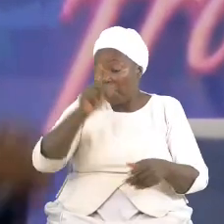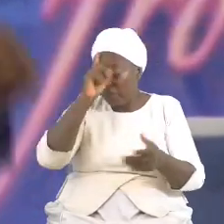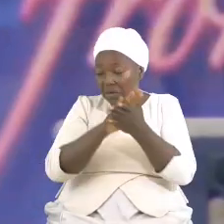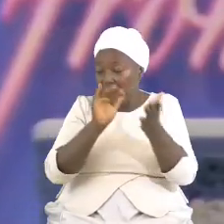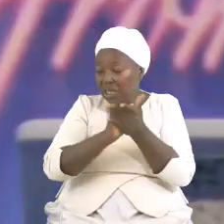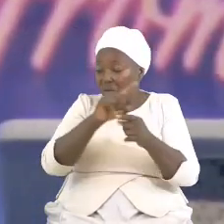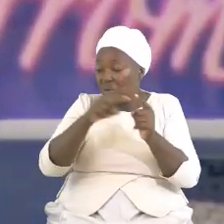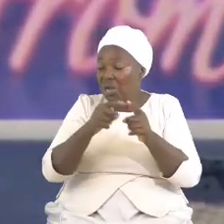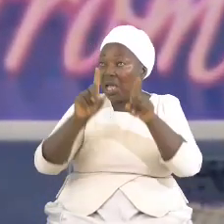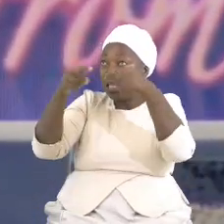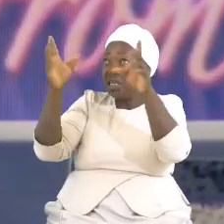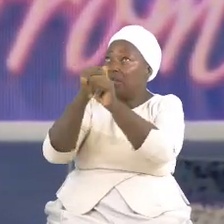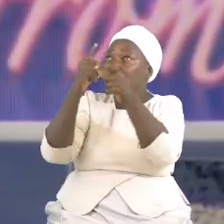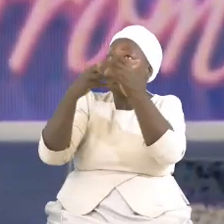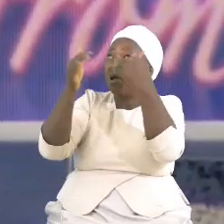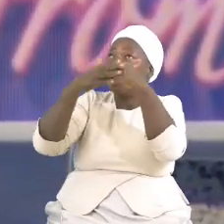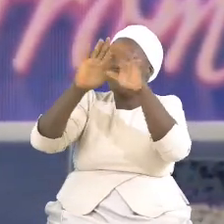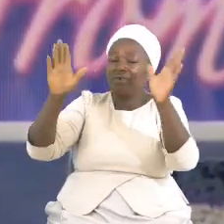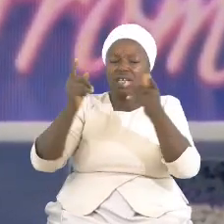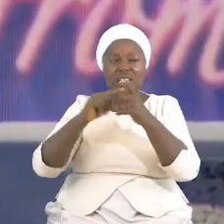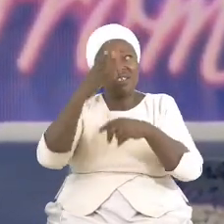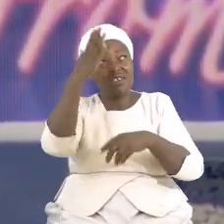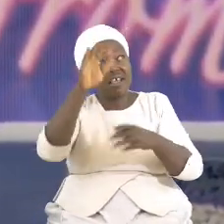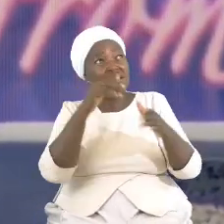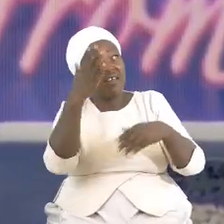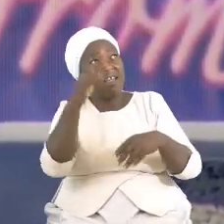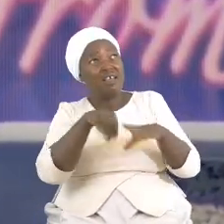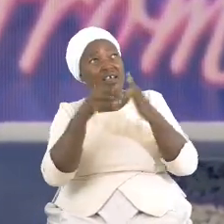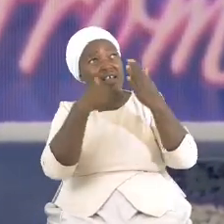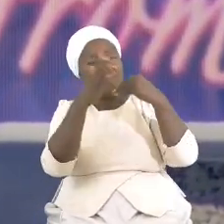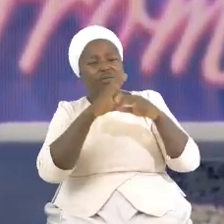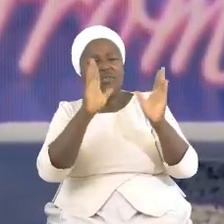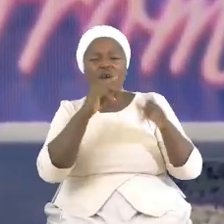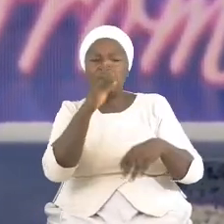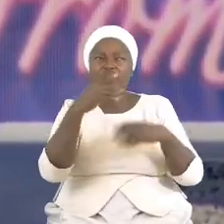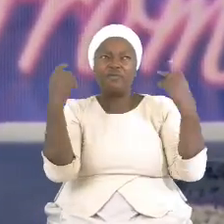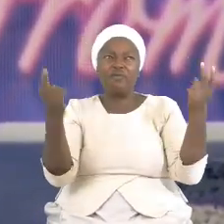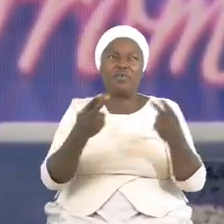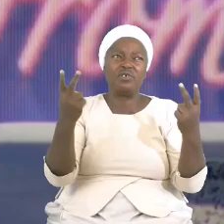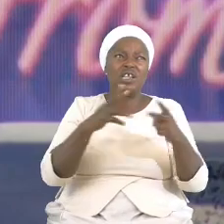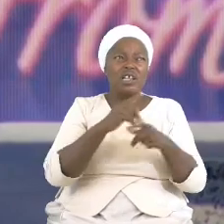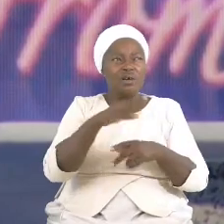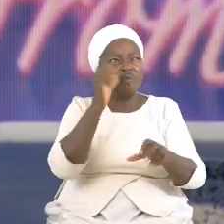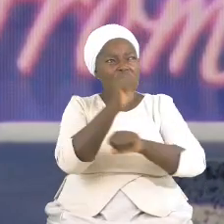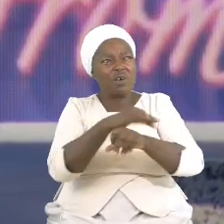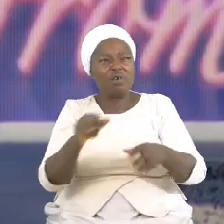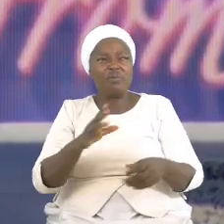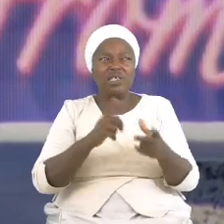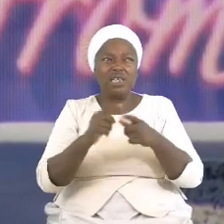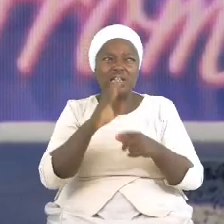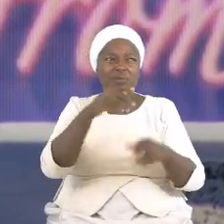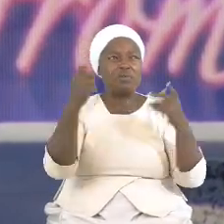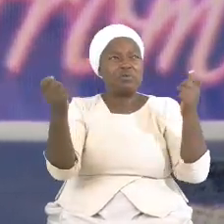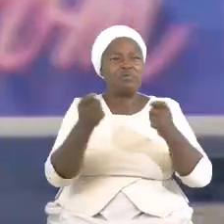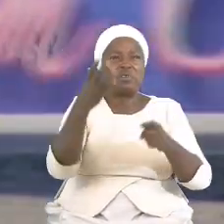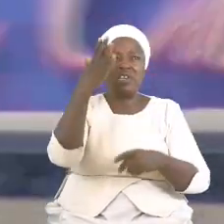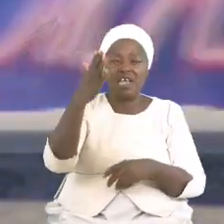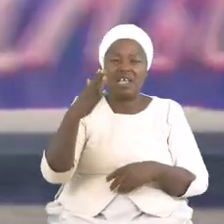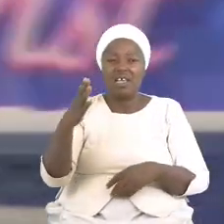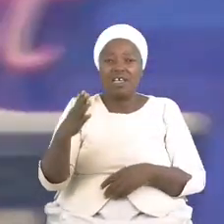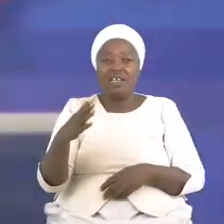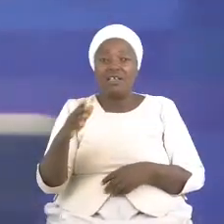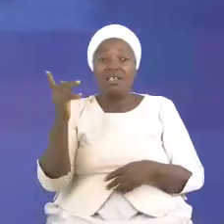over there, when we get over there, there will be victory, there'll be overcoming, there'll be dominion. They put all